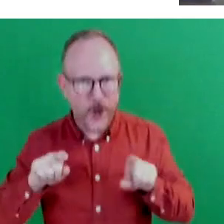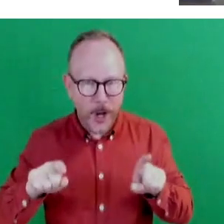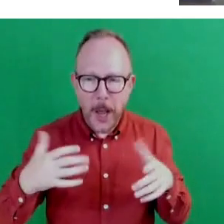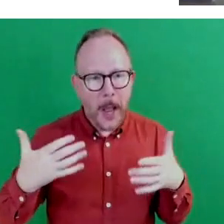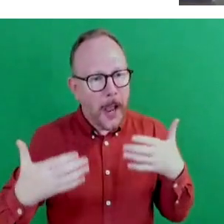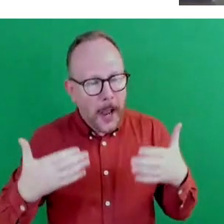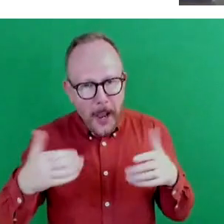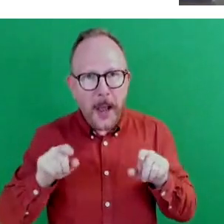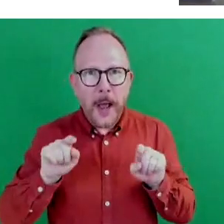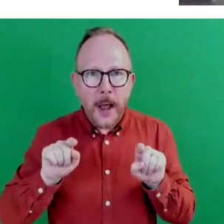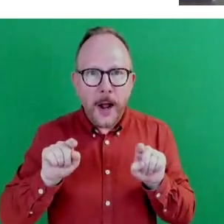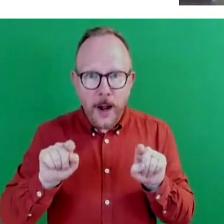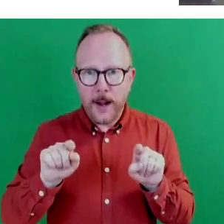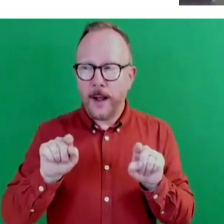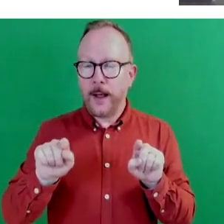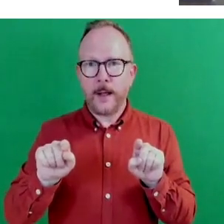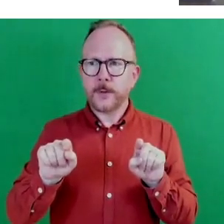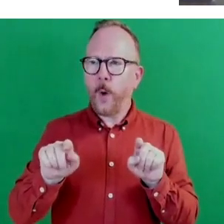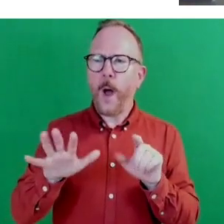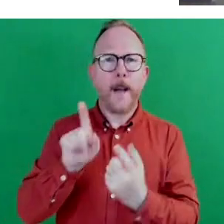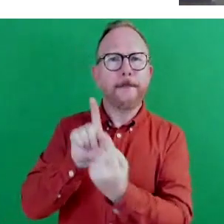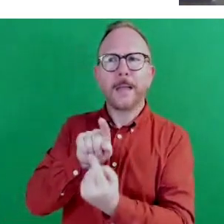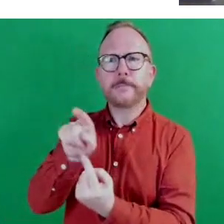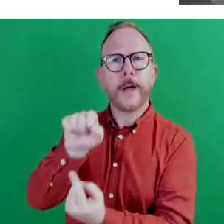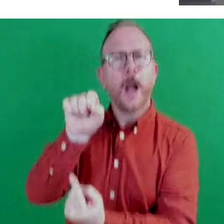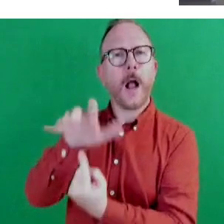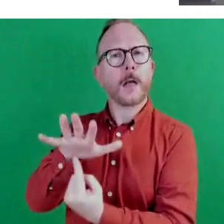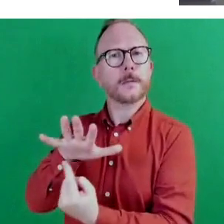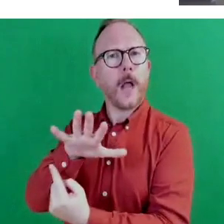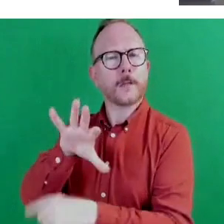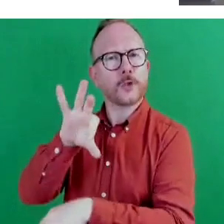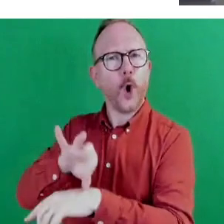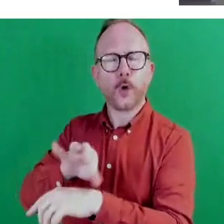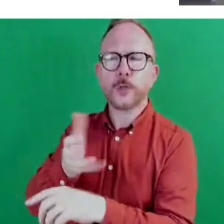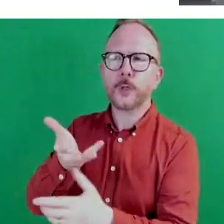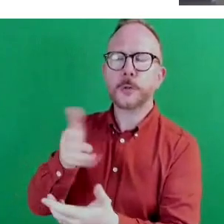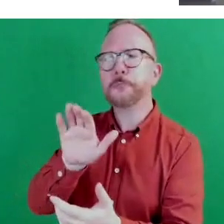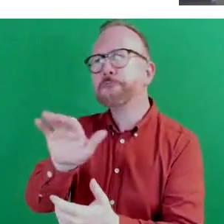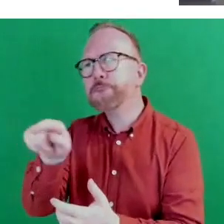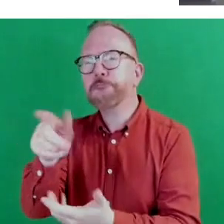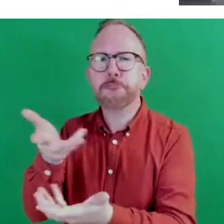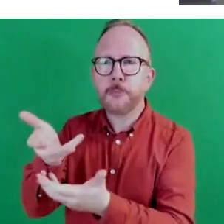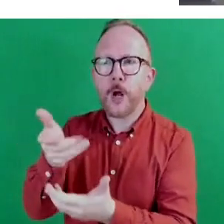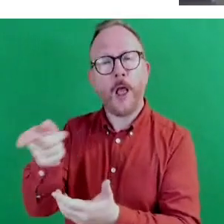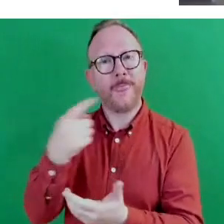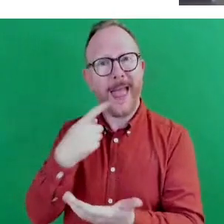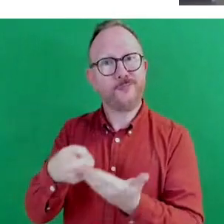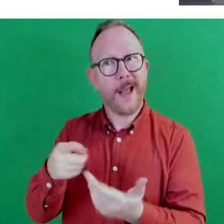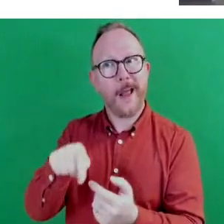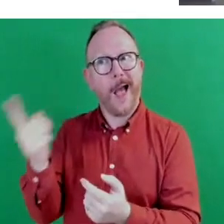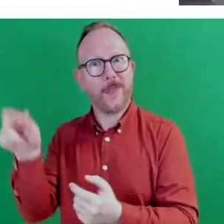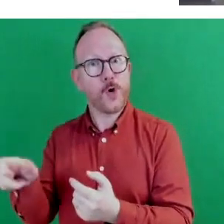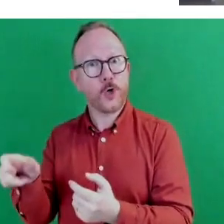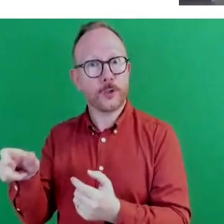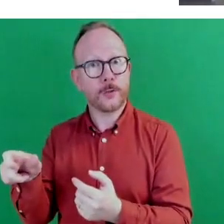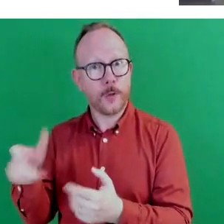connection with some of the consultants there who managed to put me in touch with some people working in the hospital, so psychologists that